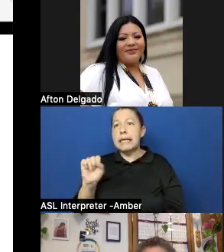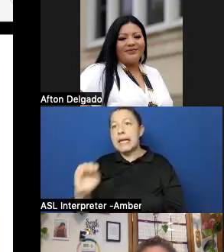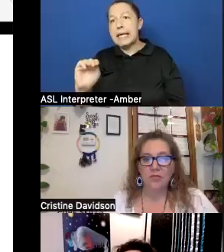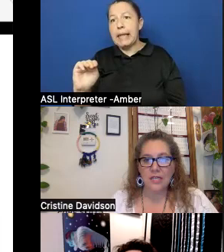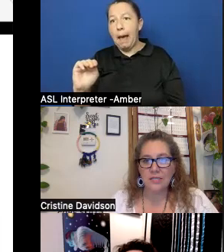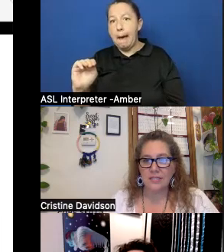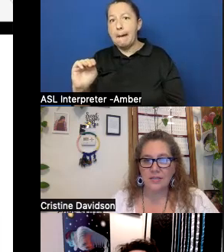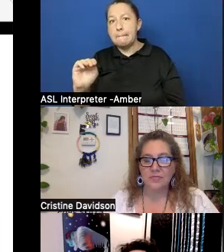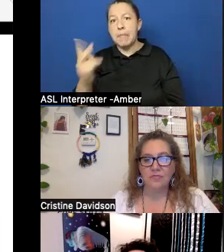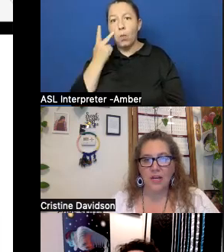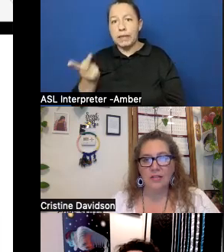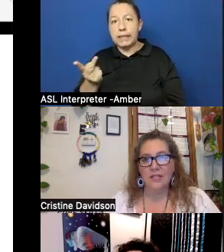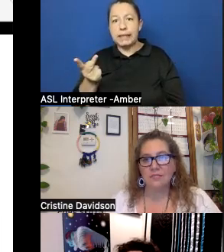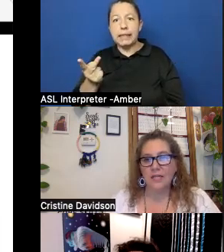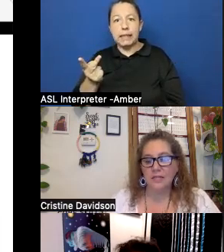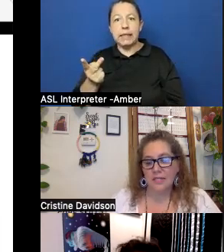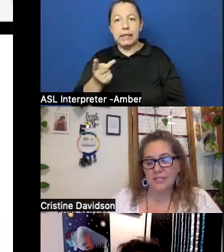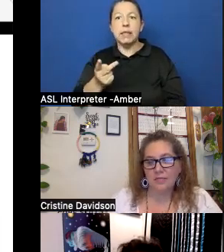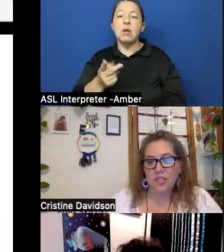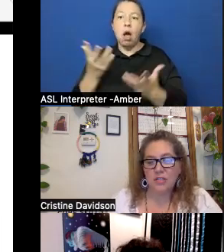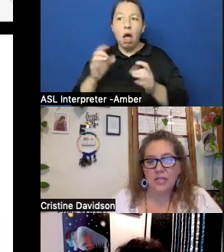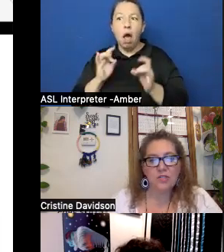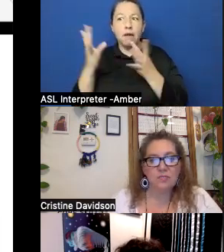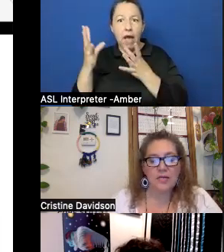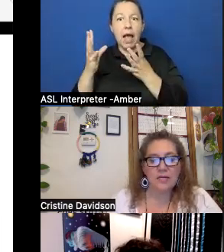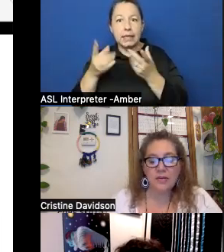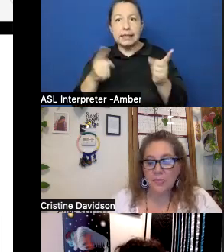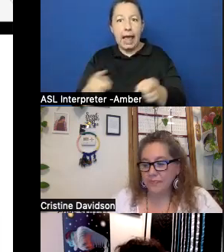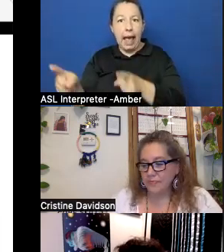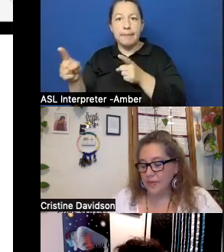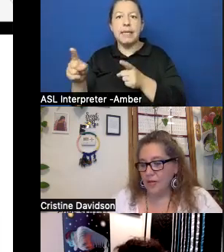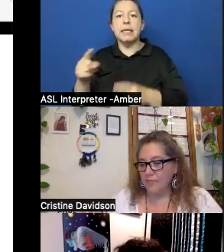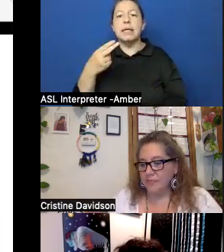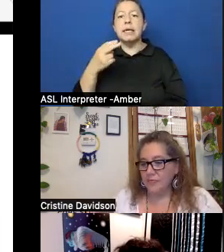is heterosexism, right? It's making the assumption that to be